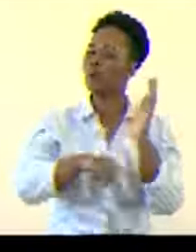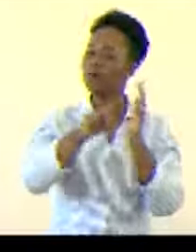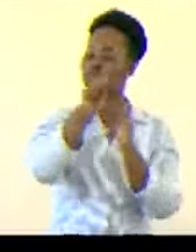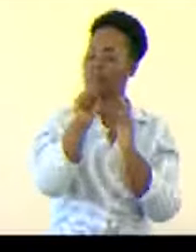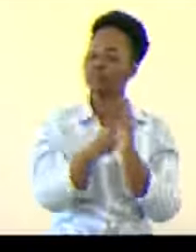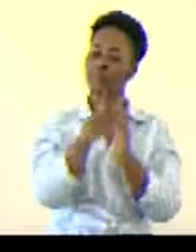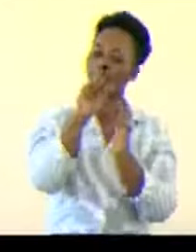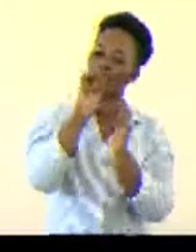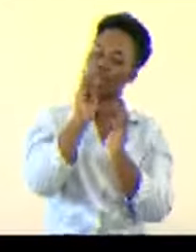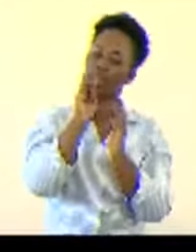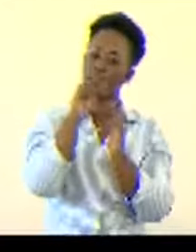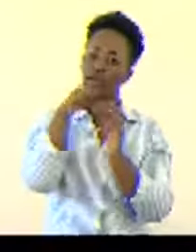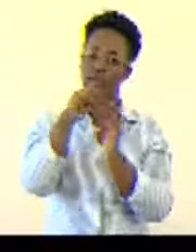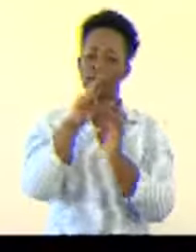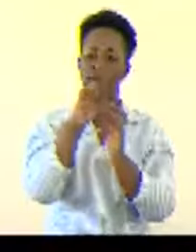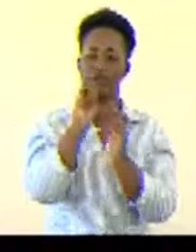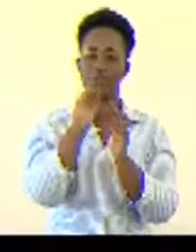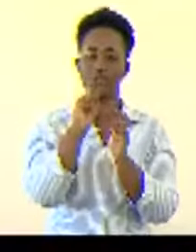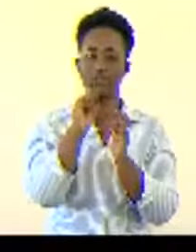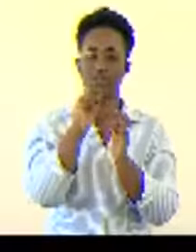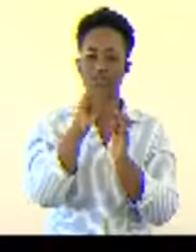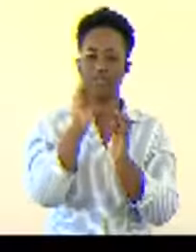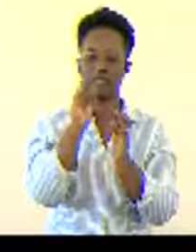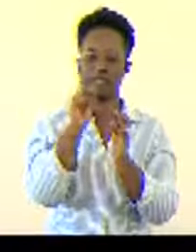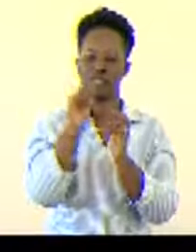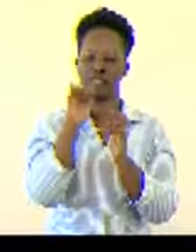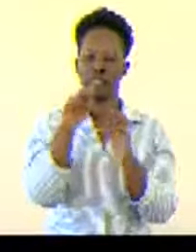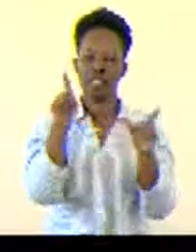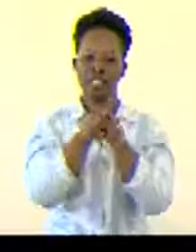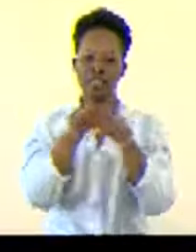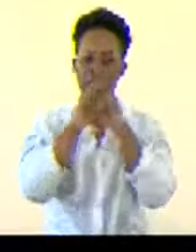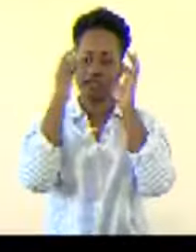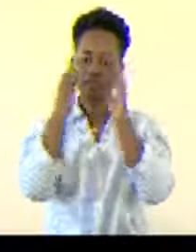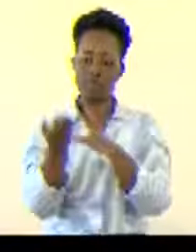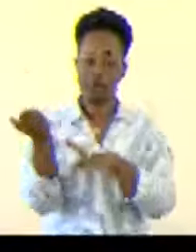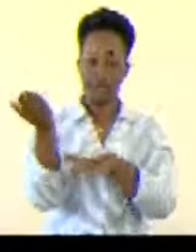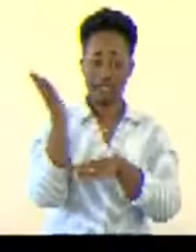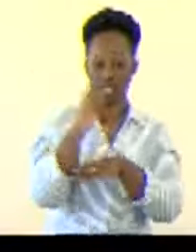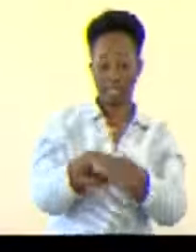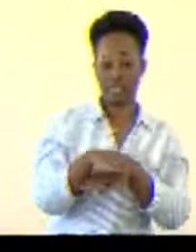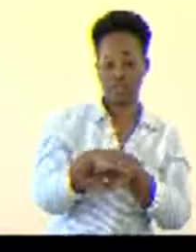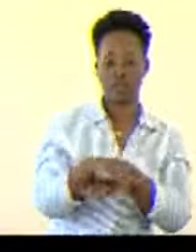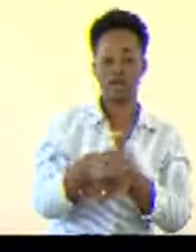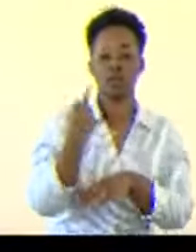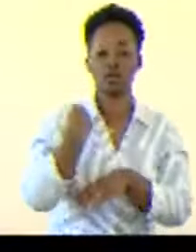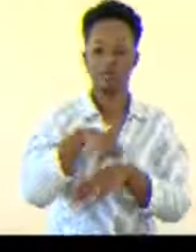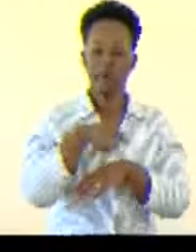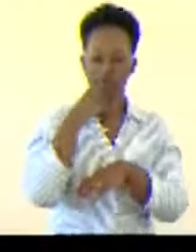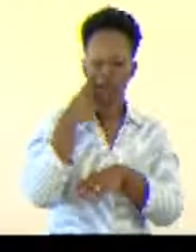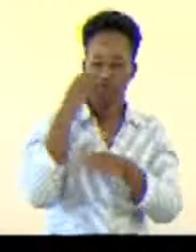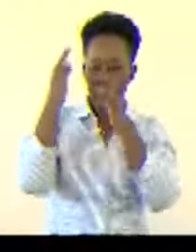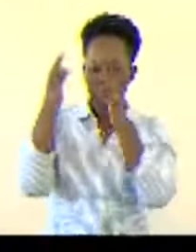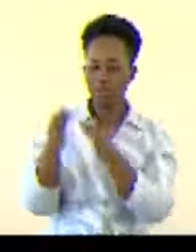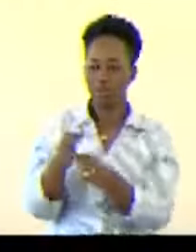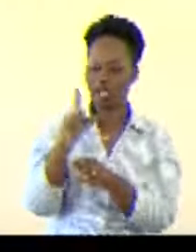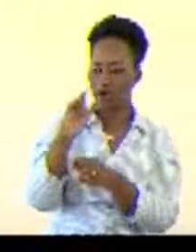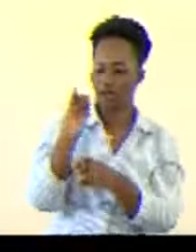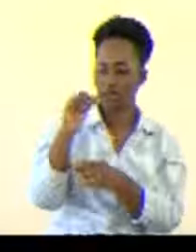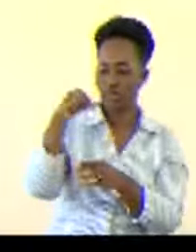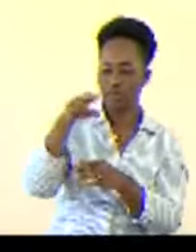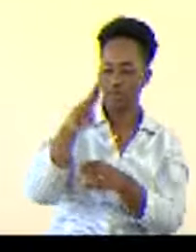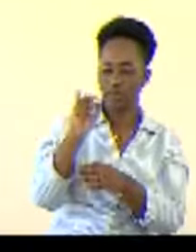that is ease with which assets can be turned into cash. So with these liquidity ratios, we are looking at liquid assets. You know how to get